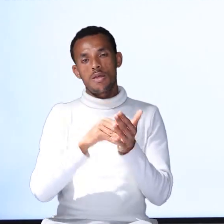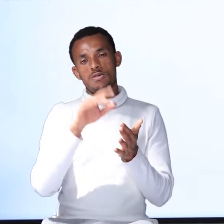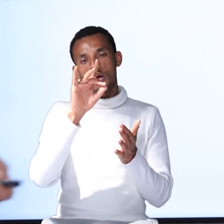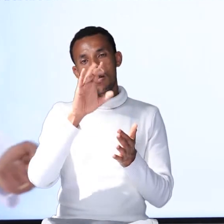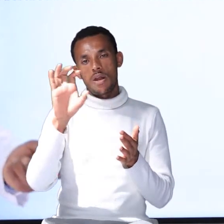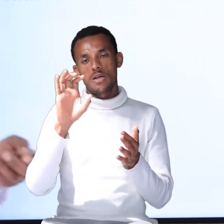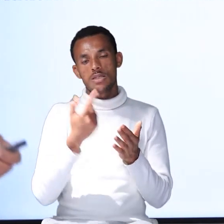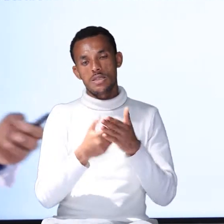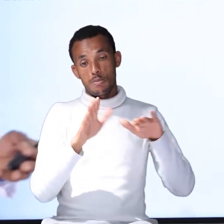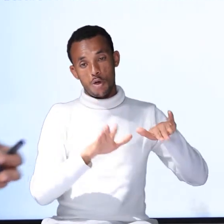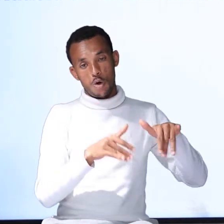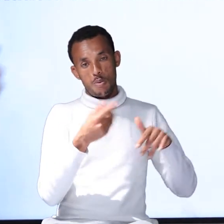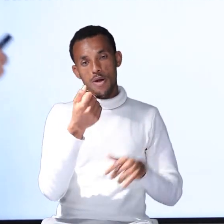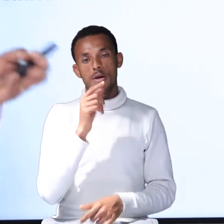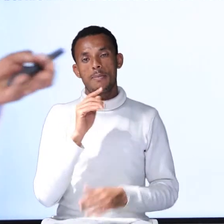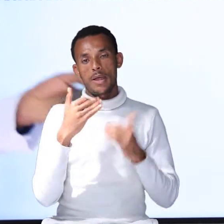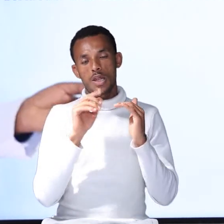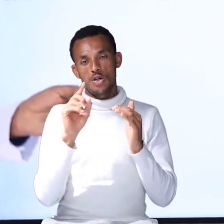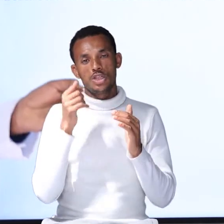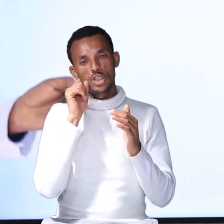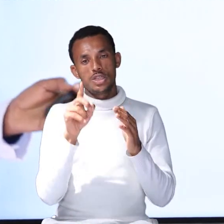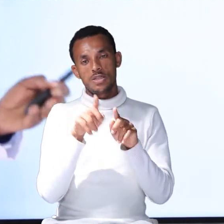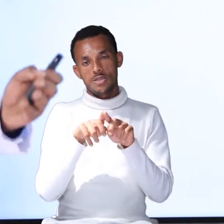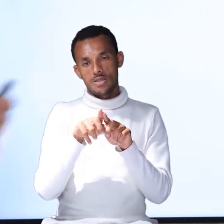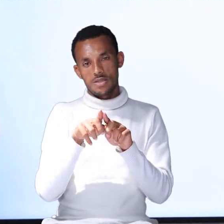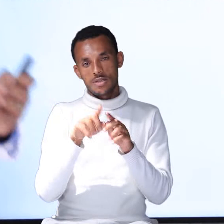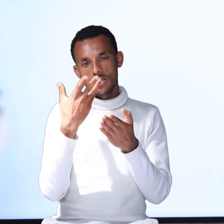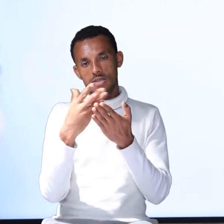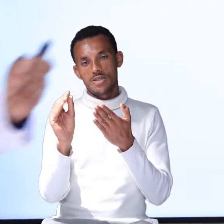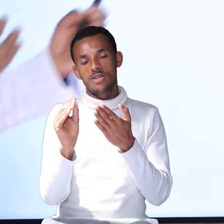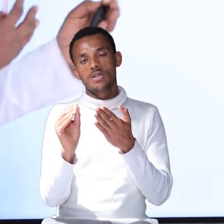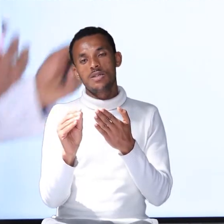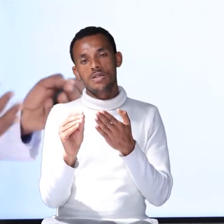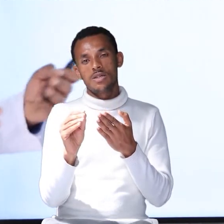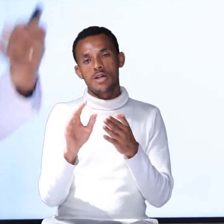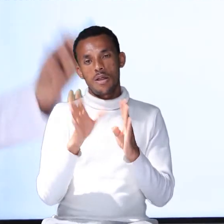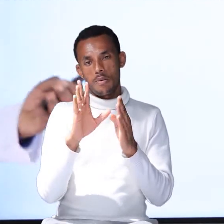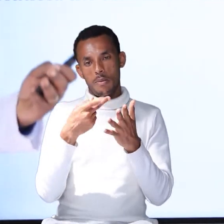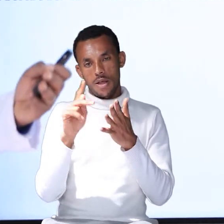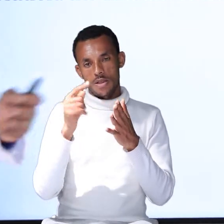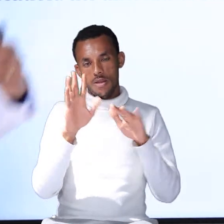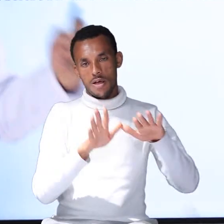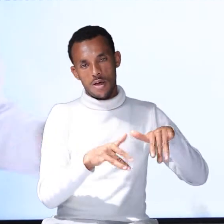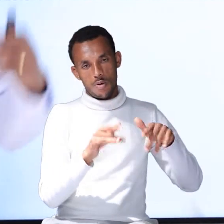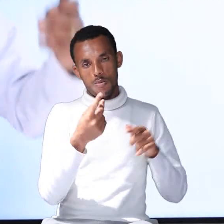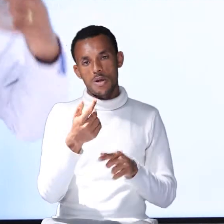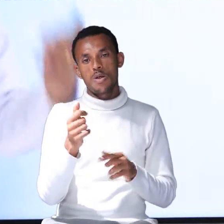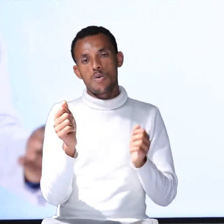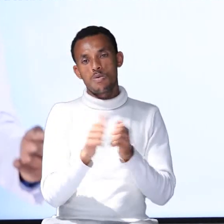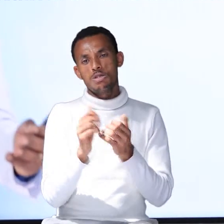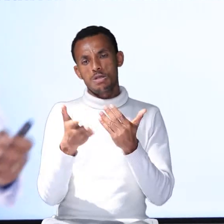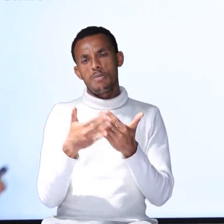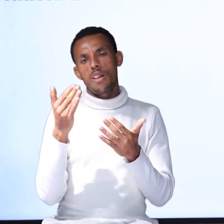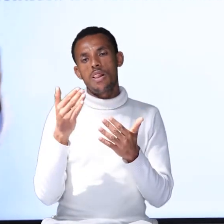were 1,800. So this is the remaining amount. So she is negotiating with the seller. What it says, let me pay the